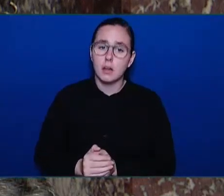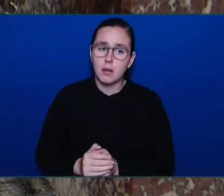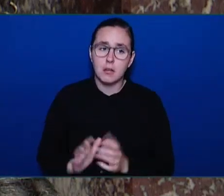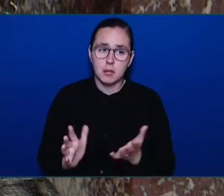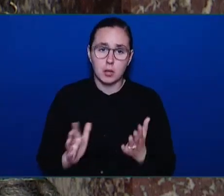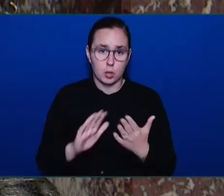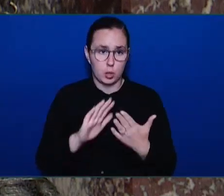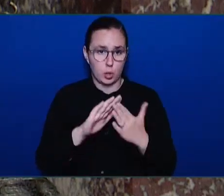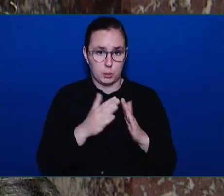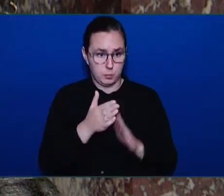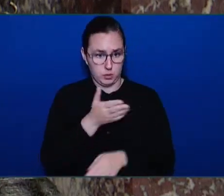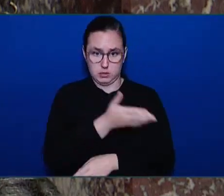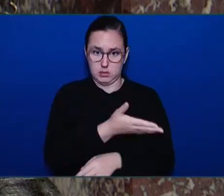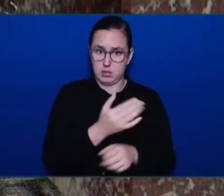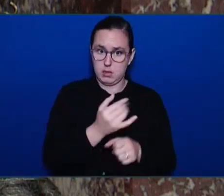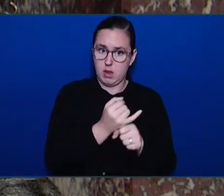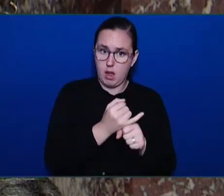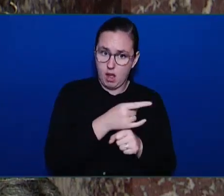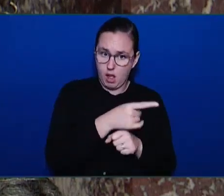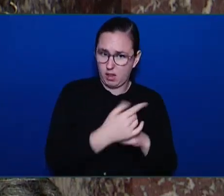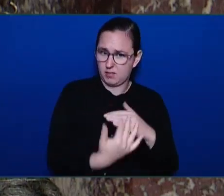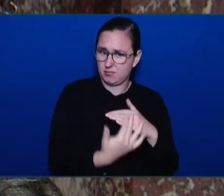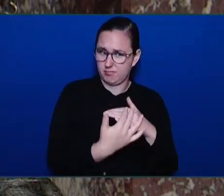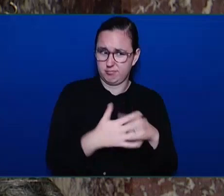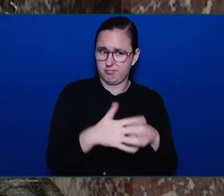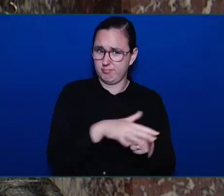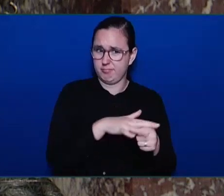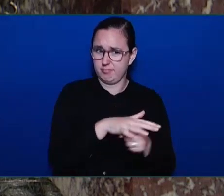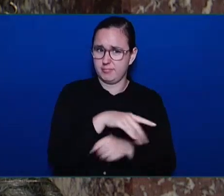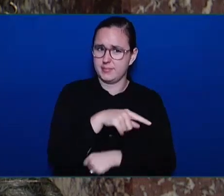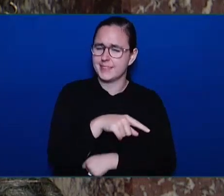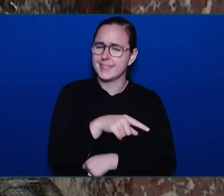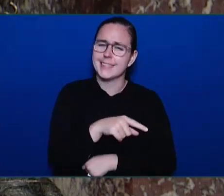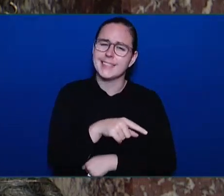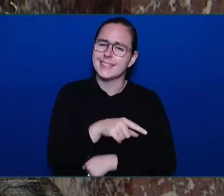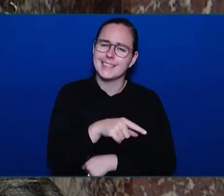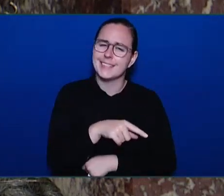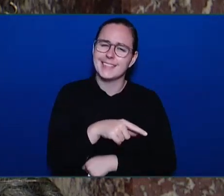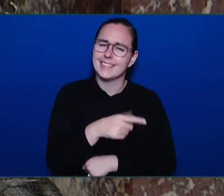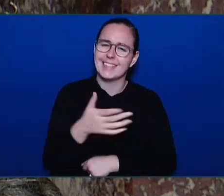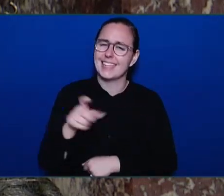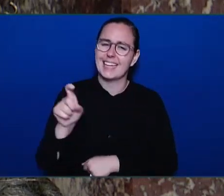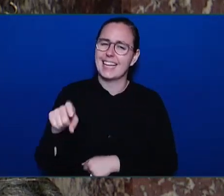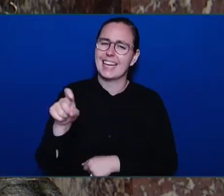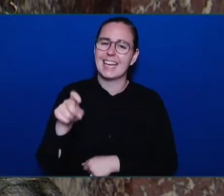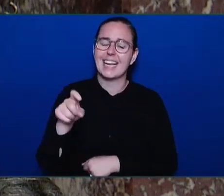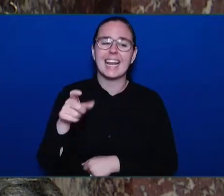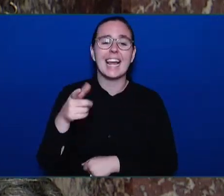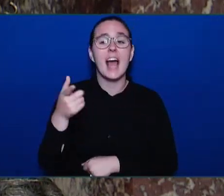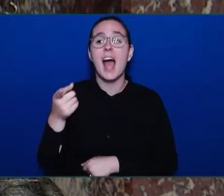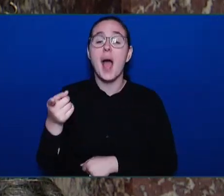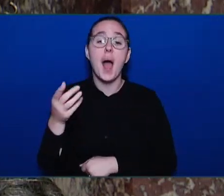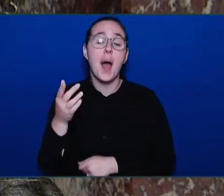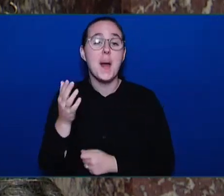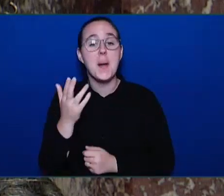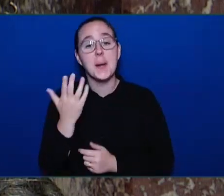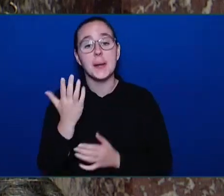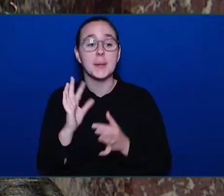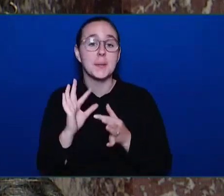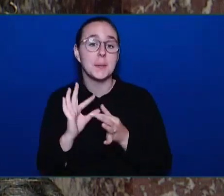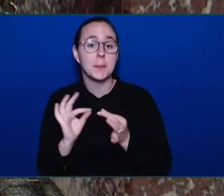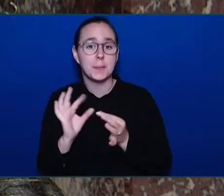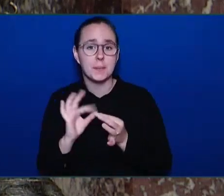deserve better than just the Minister replying with the same information that I provided in the preamble to my